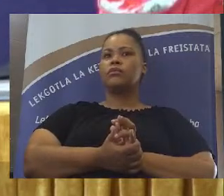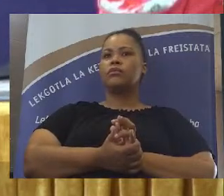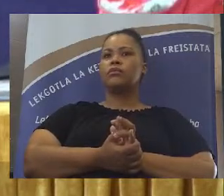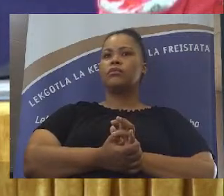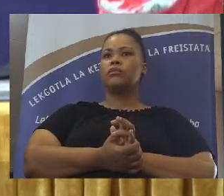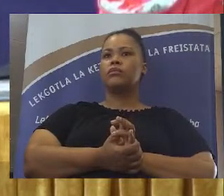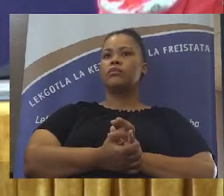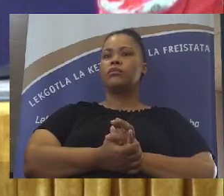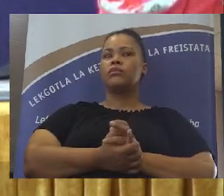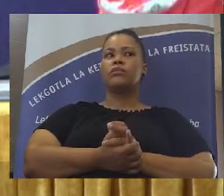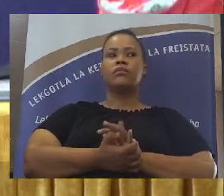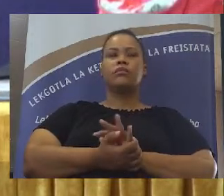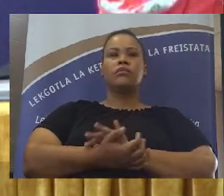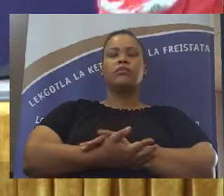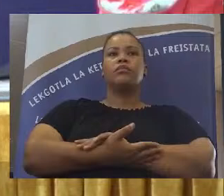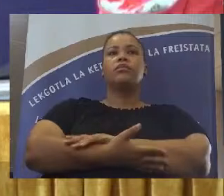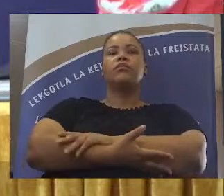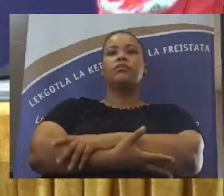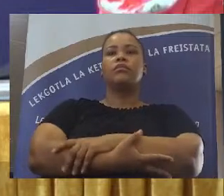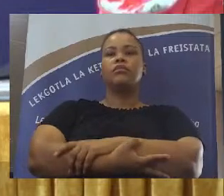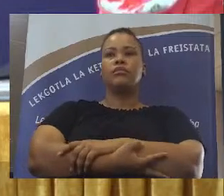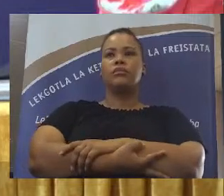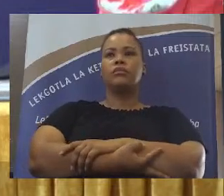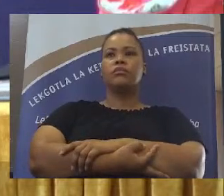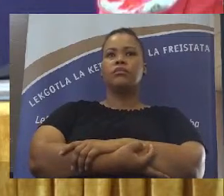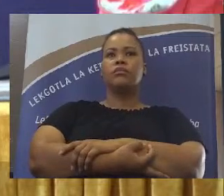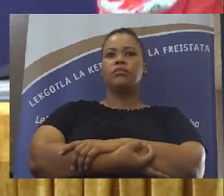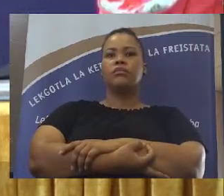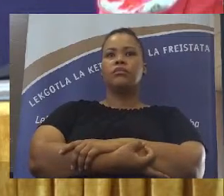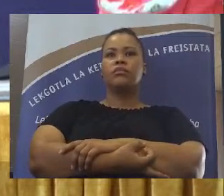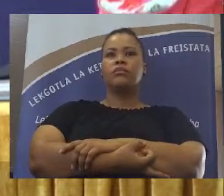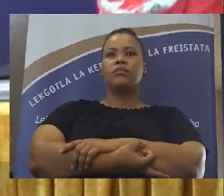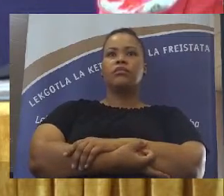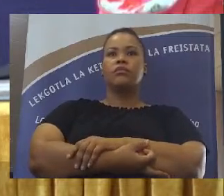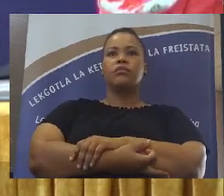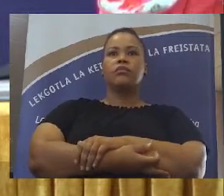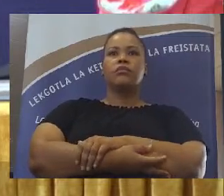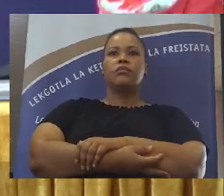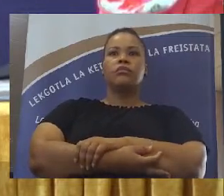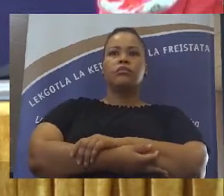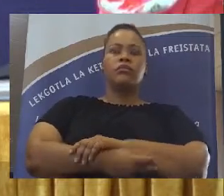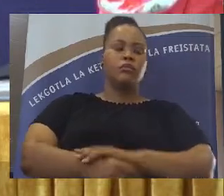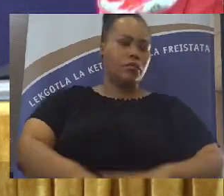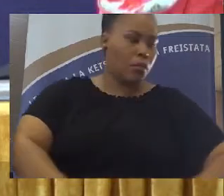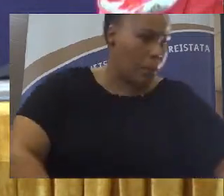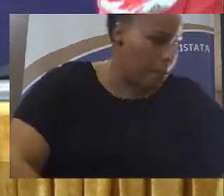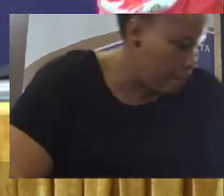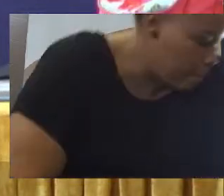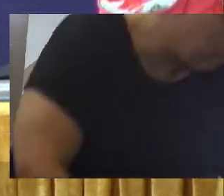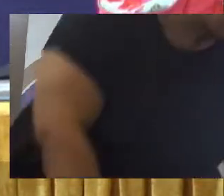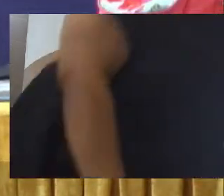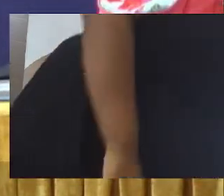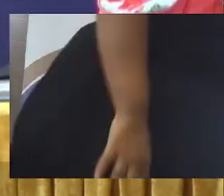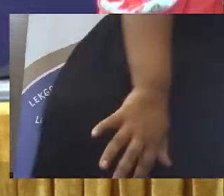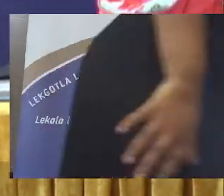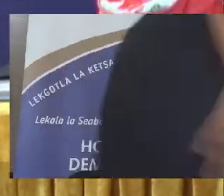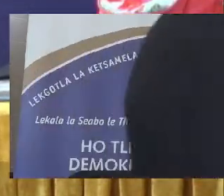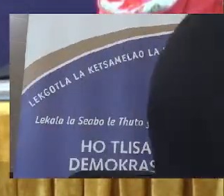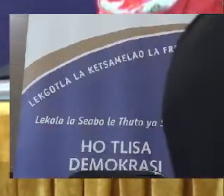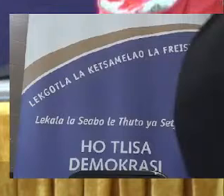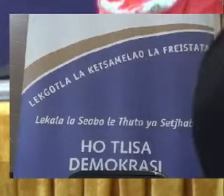a sona se be se etse ntho e re bitsang ka hore the inputs ba phehise moo ba phehisang